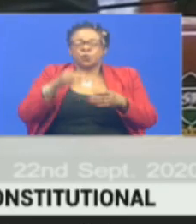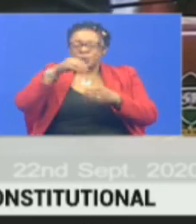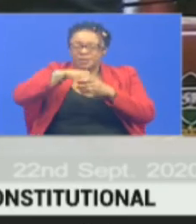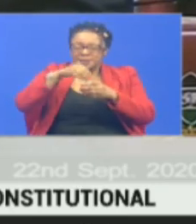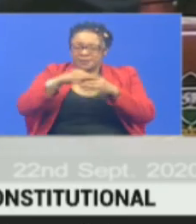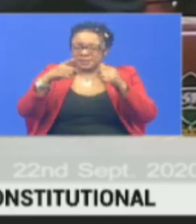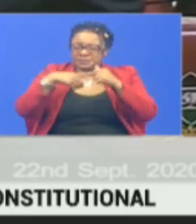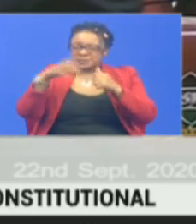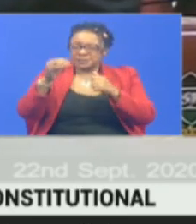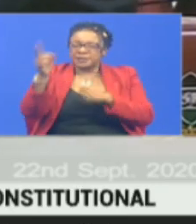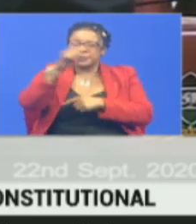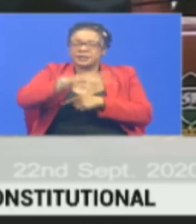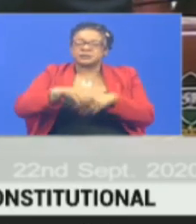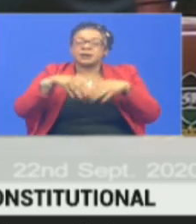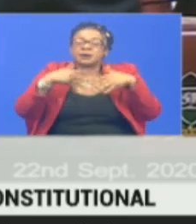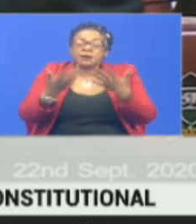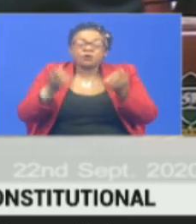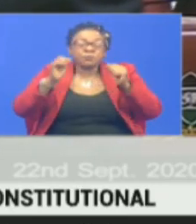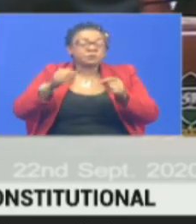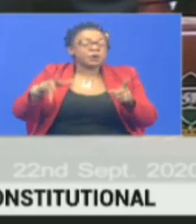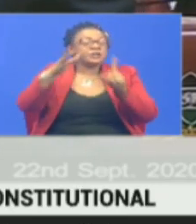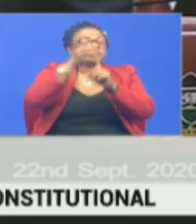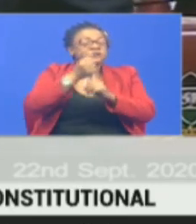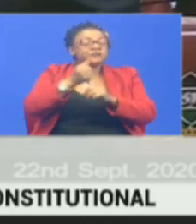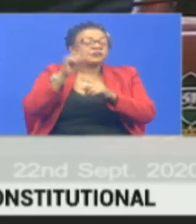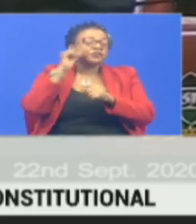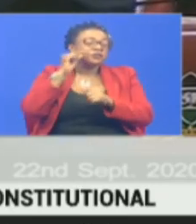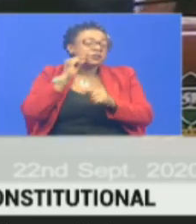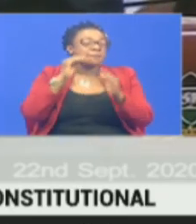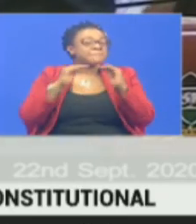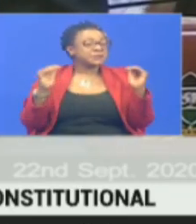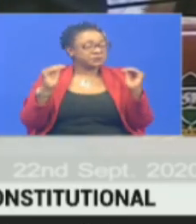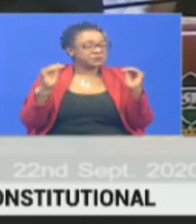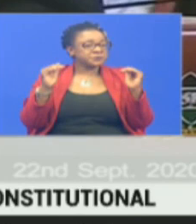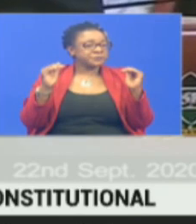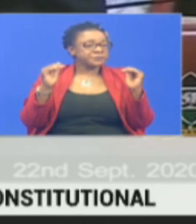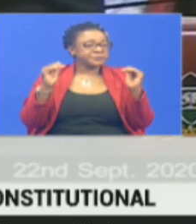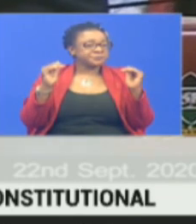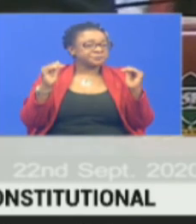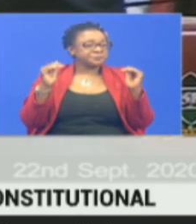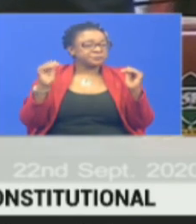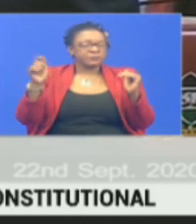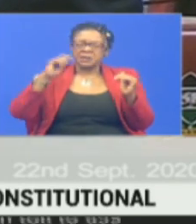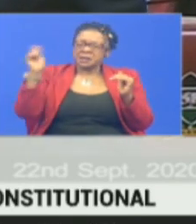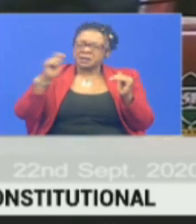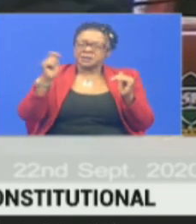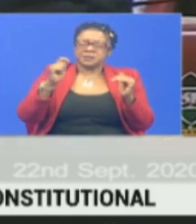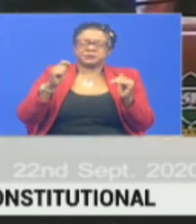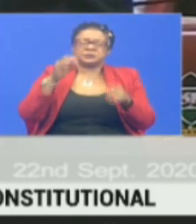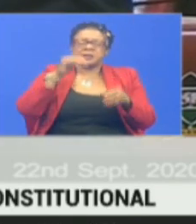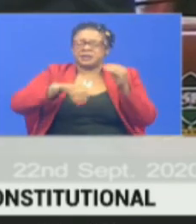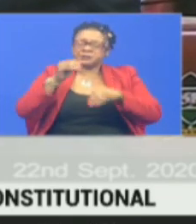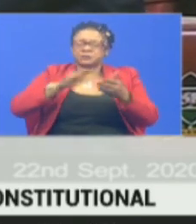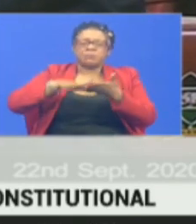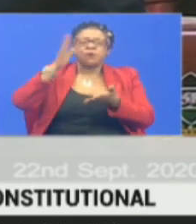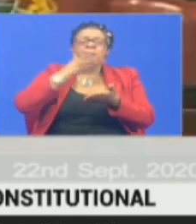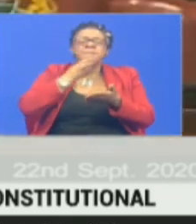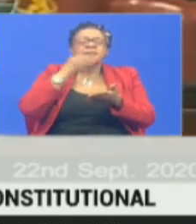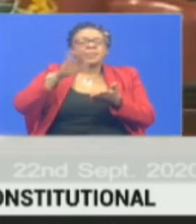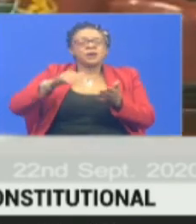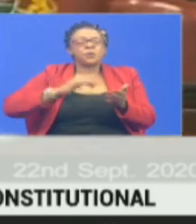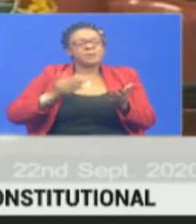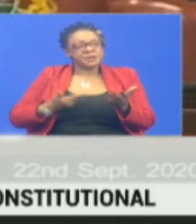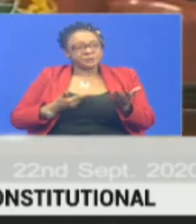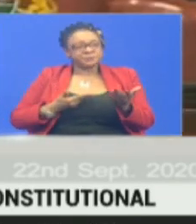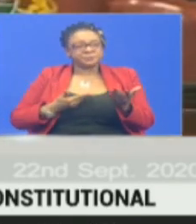how are we going to achieve the gender parity? Because Kenyans will still elect more men than women. It's for a fact, Mr. Speaker.